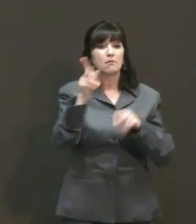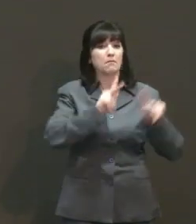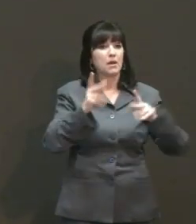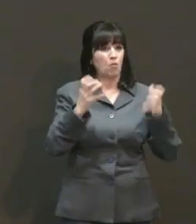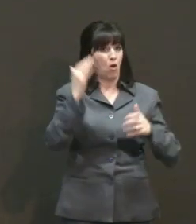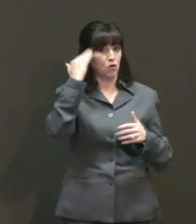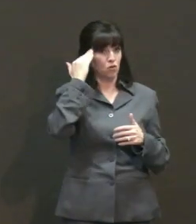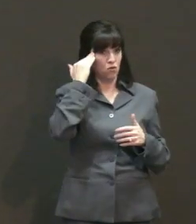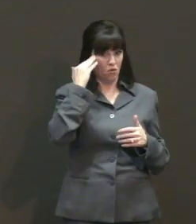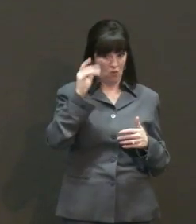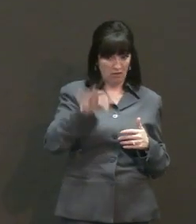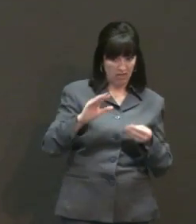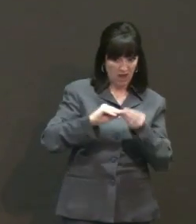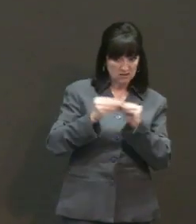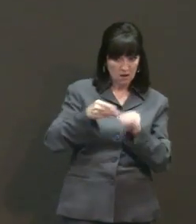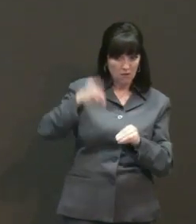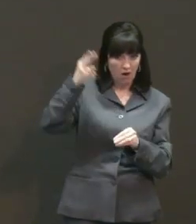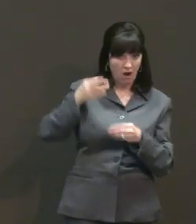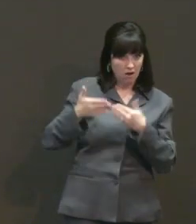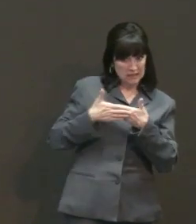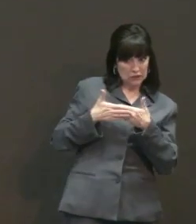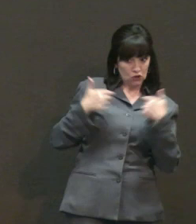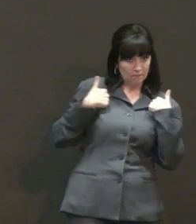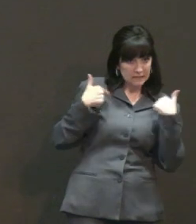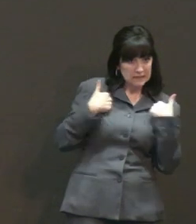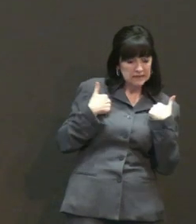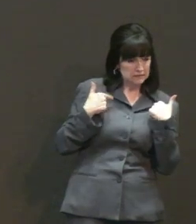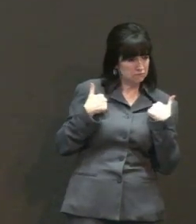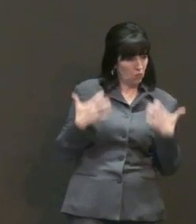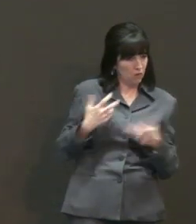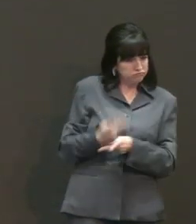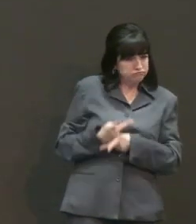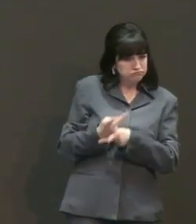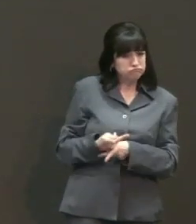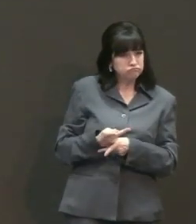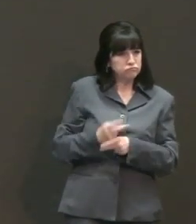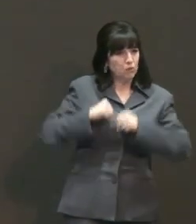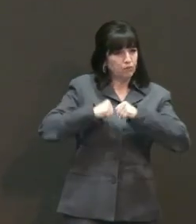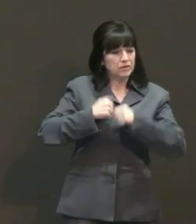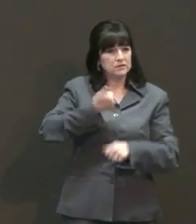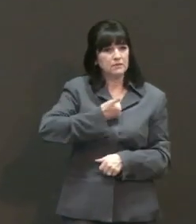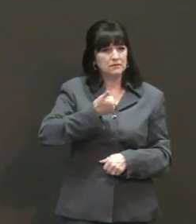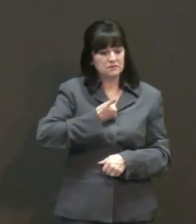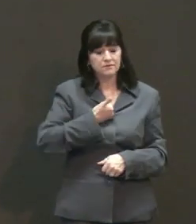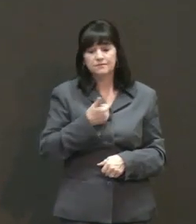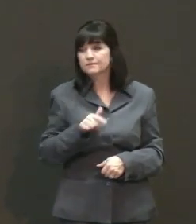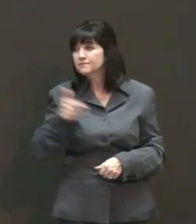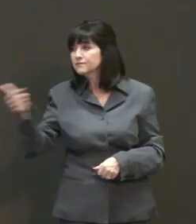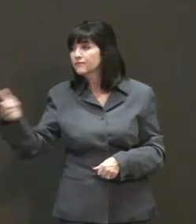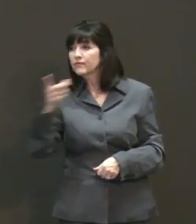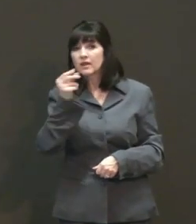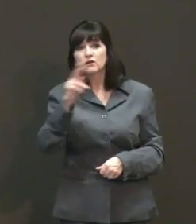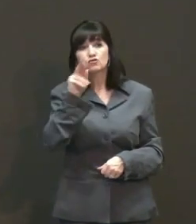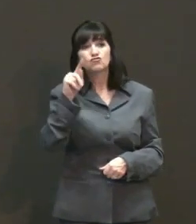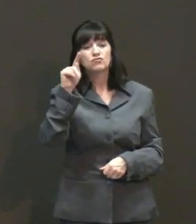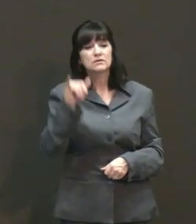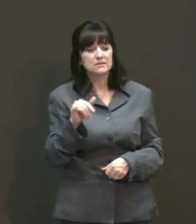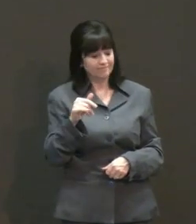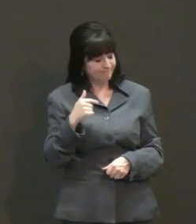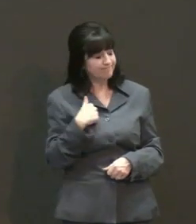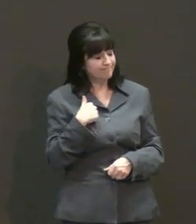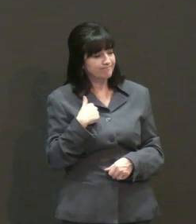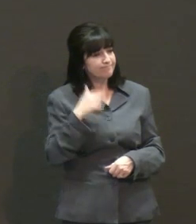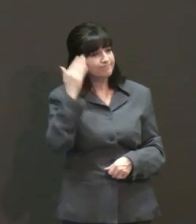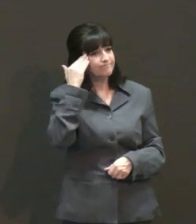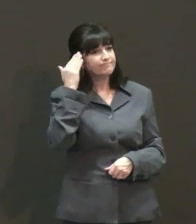live, and do I need to be concerned about that? Dr. Rattay? Yeah, it's always a tough balance. We want to get as much information